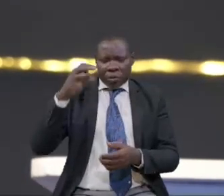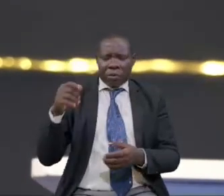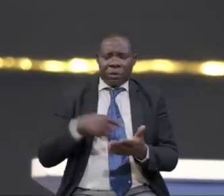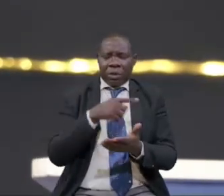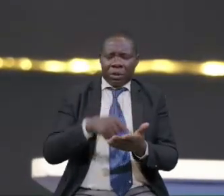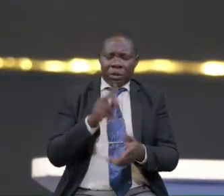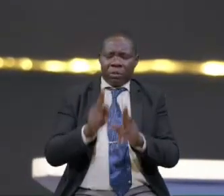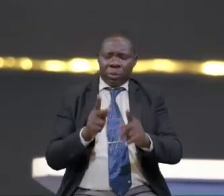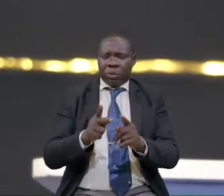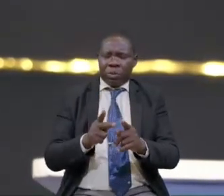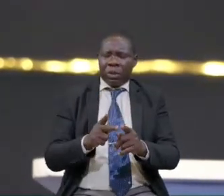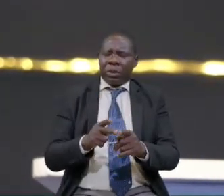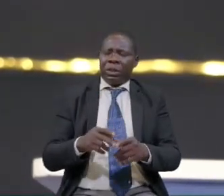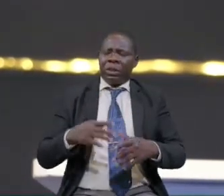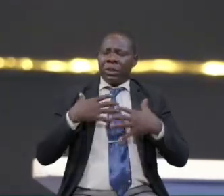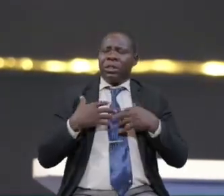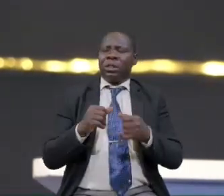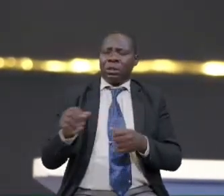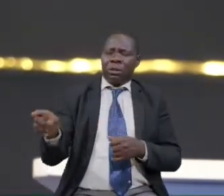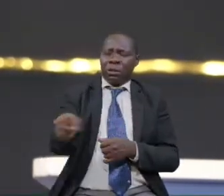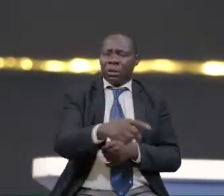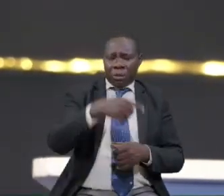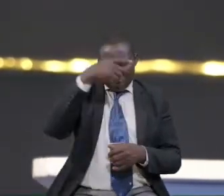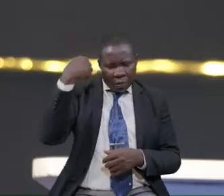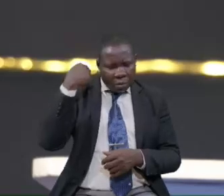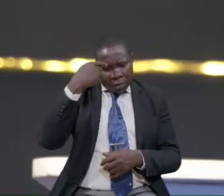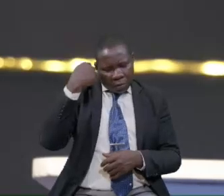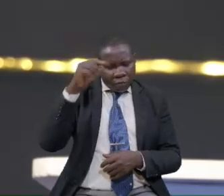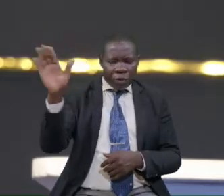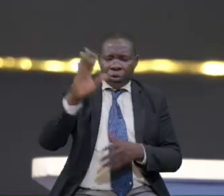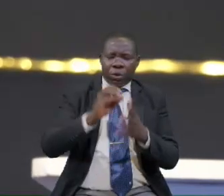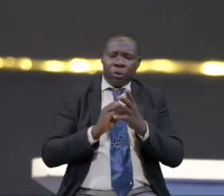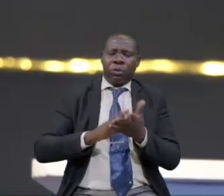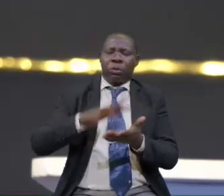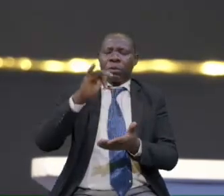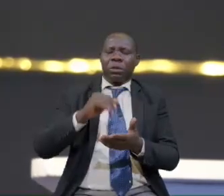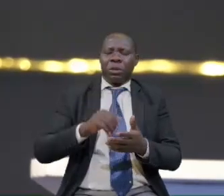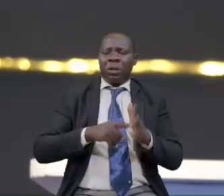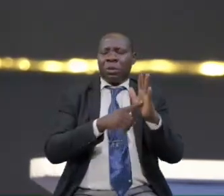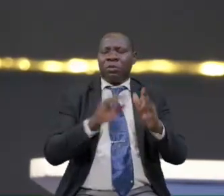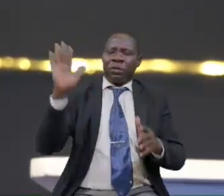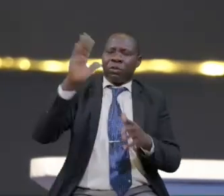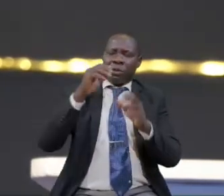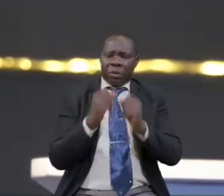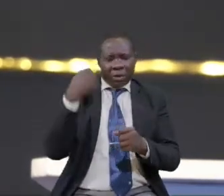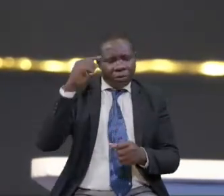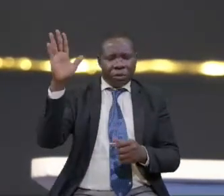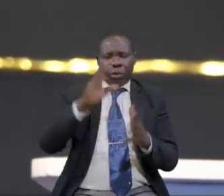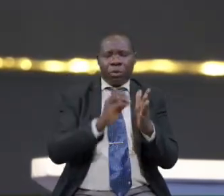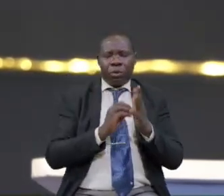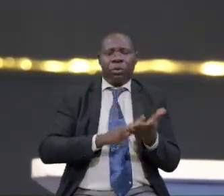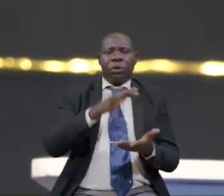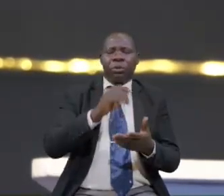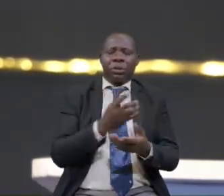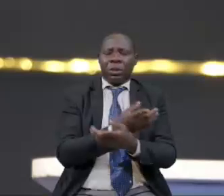for your own glory. Manifest your power for your own glory. Deliverance for your own